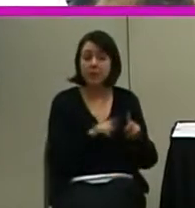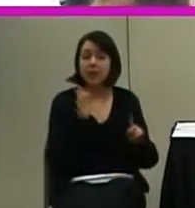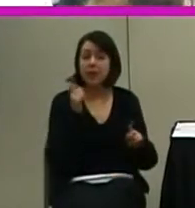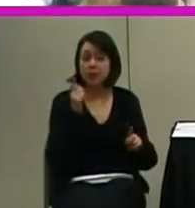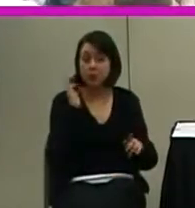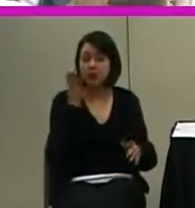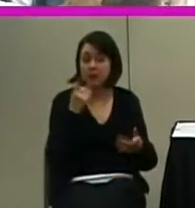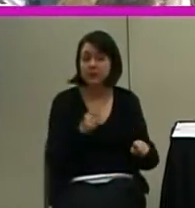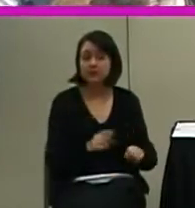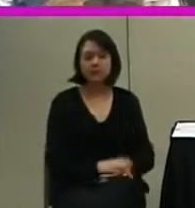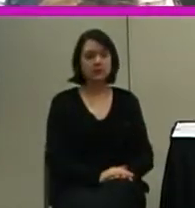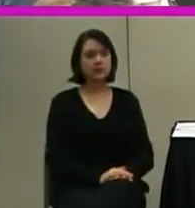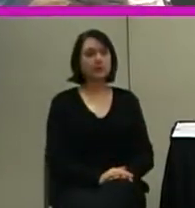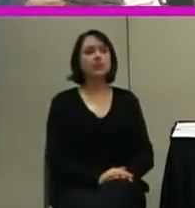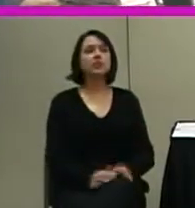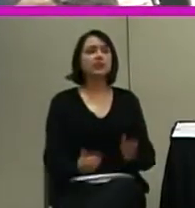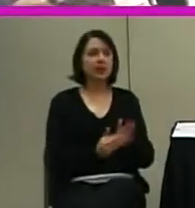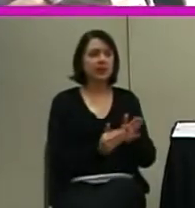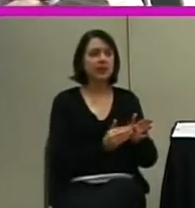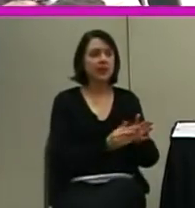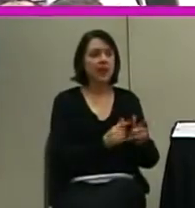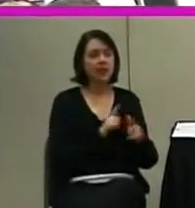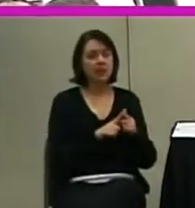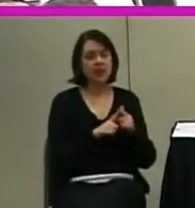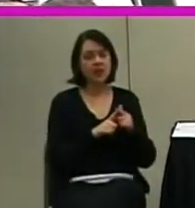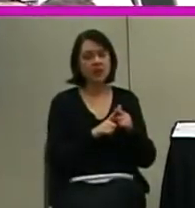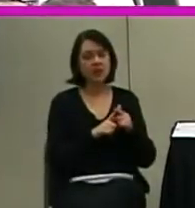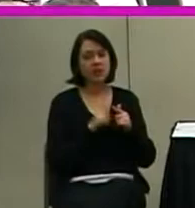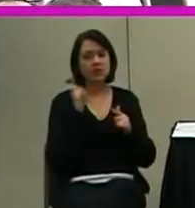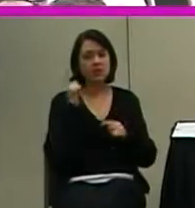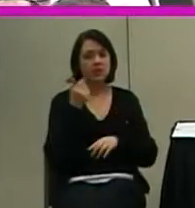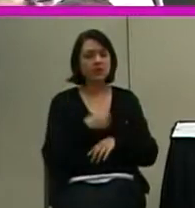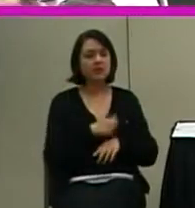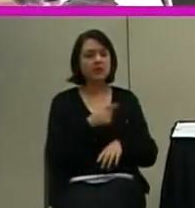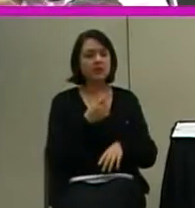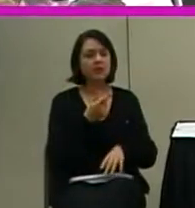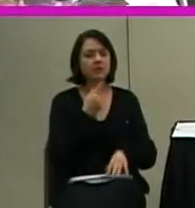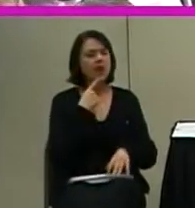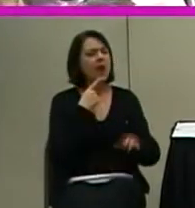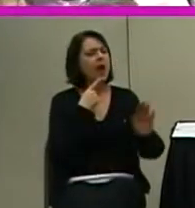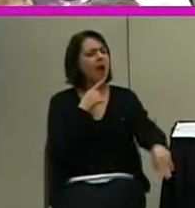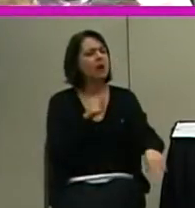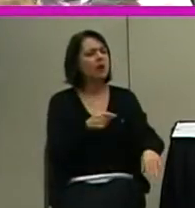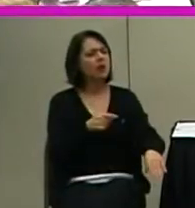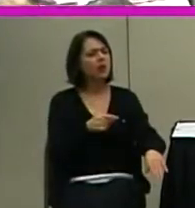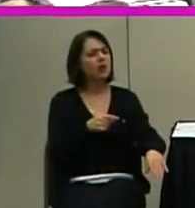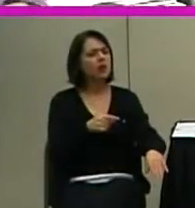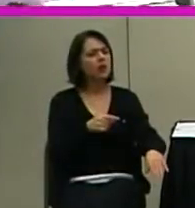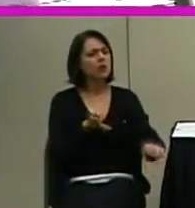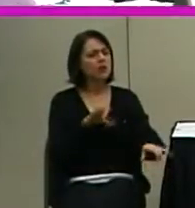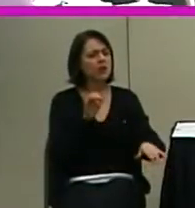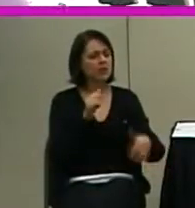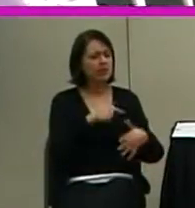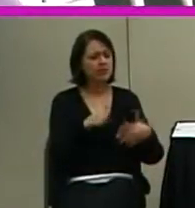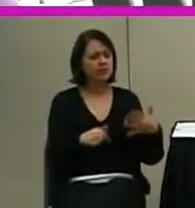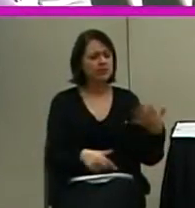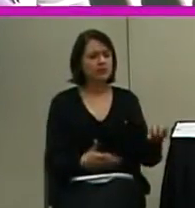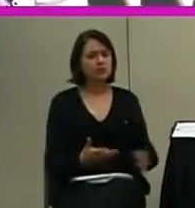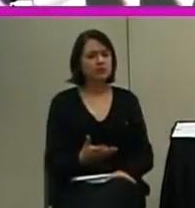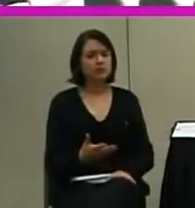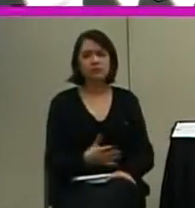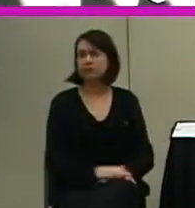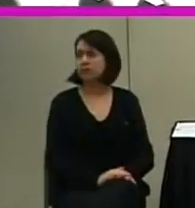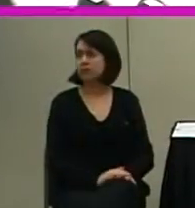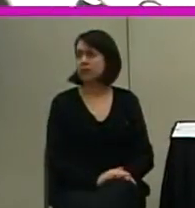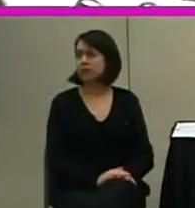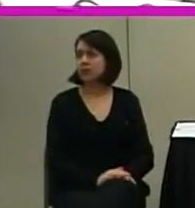coming. And they're just doing this over and over. And then at some point hey, you're the one that, she answers me in a soft